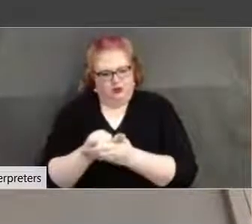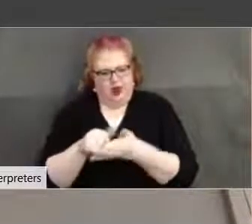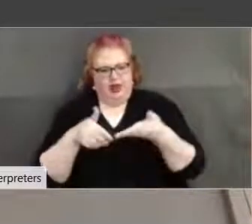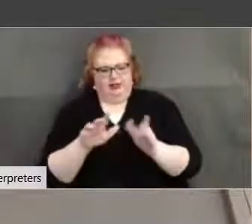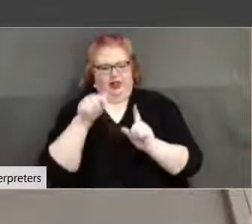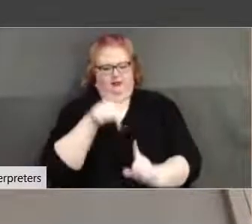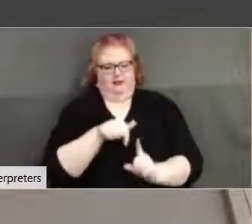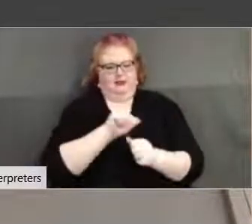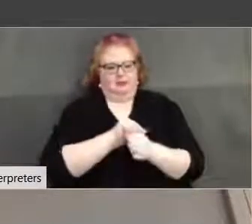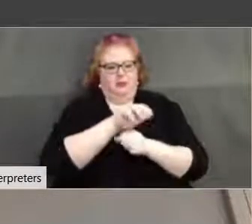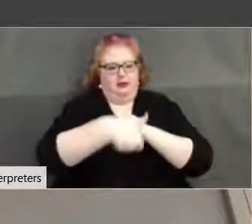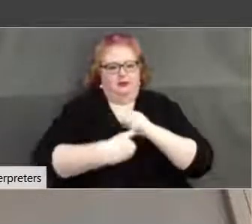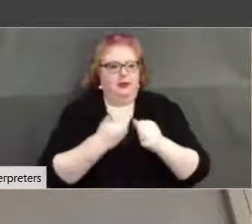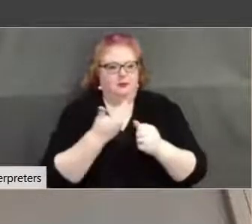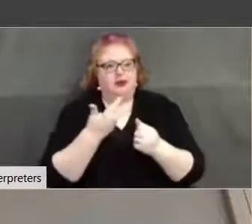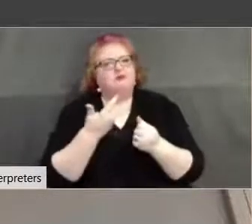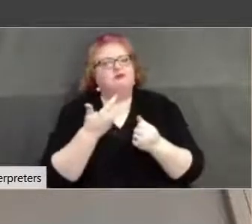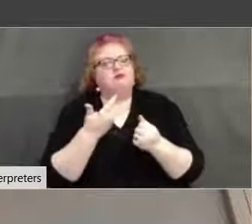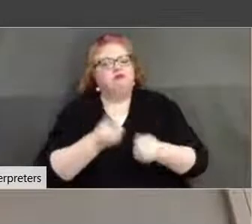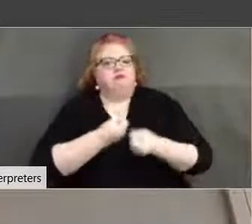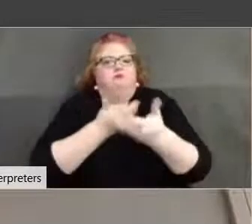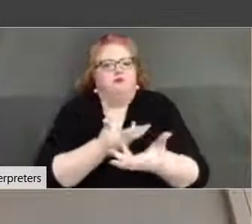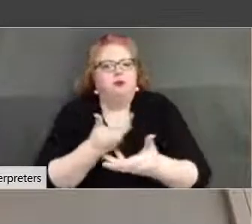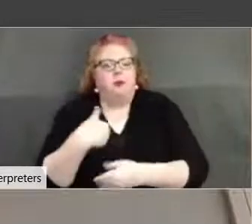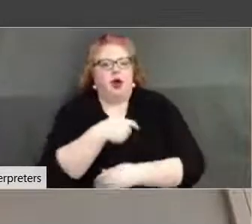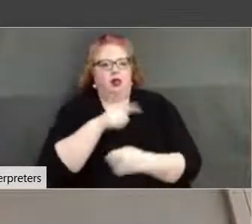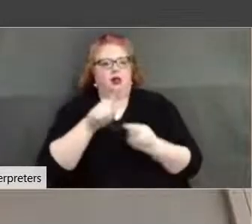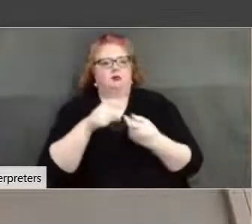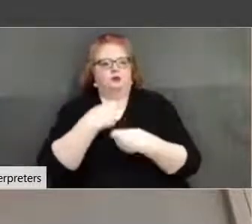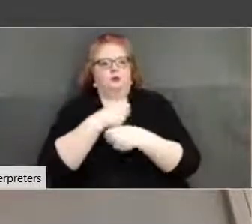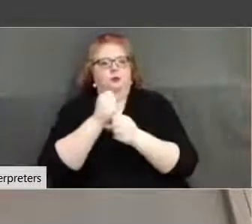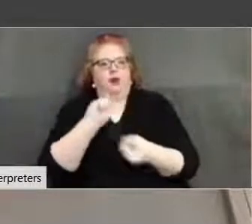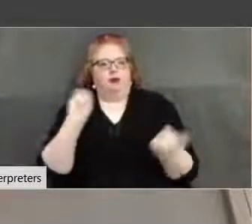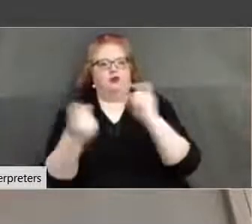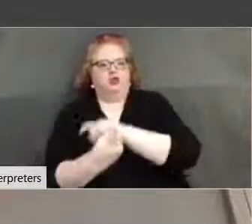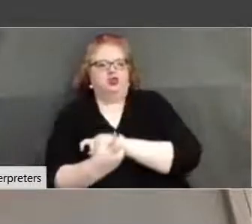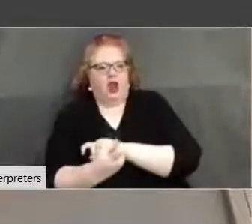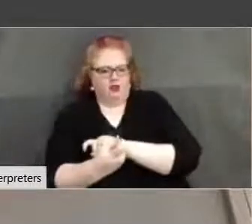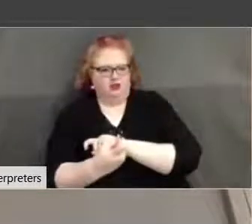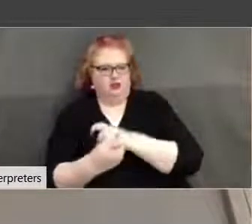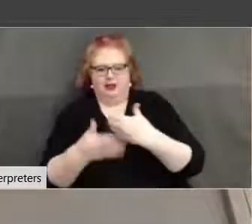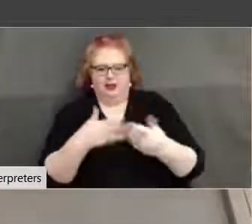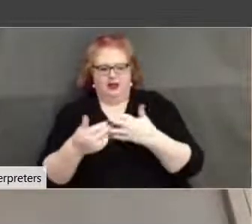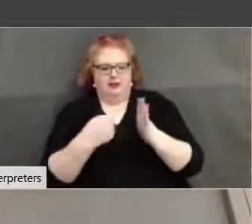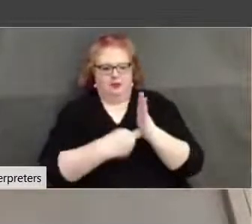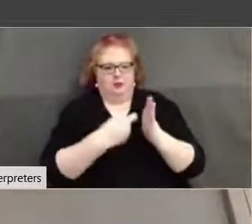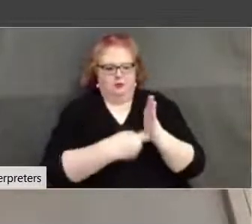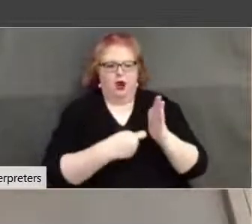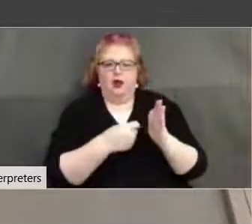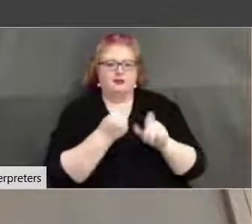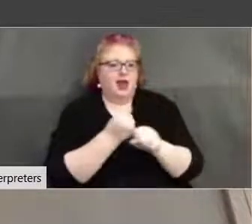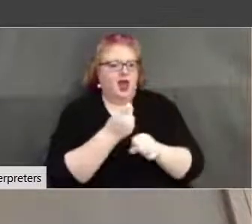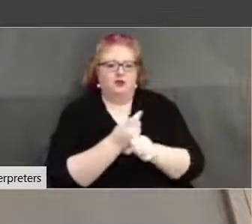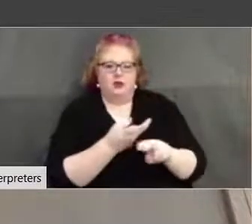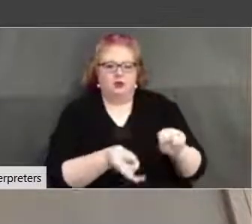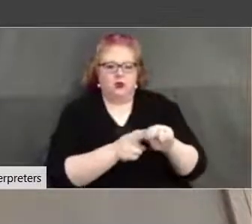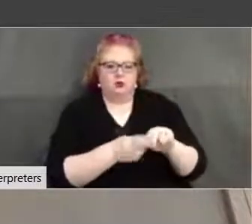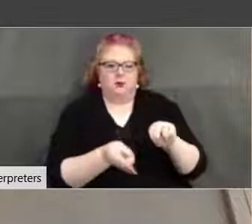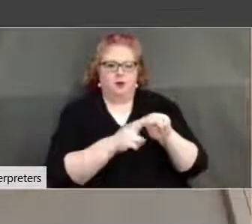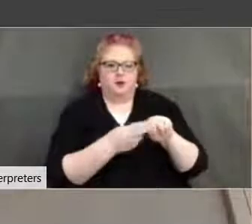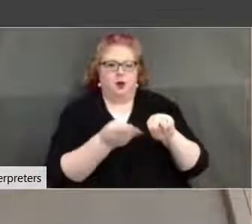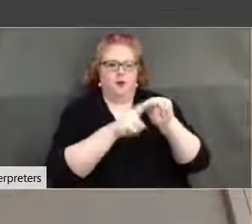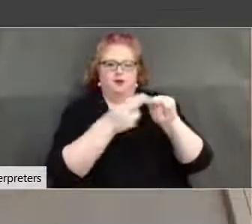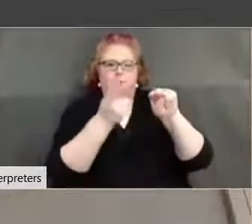to make a change, because we have been, even though the price has consistently gone up every year, I've been on this board,